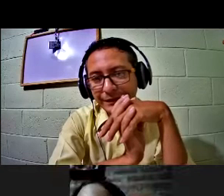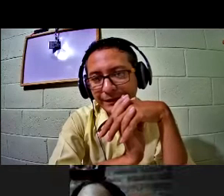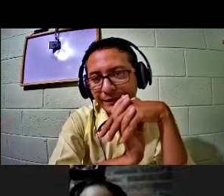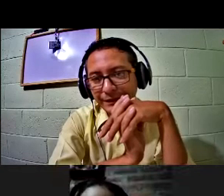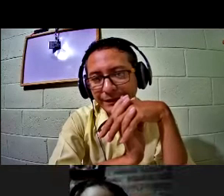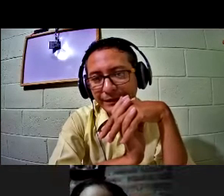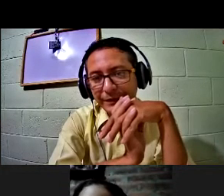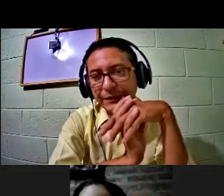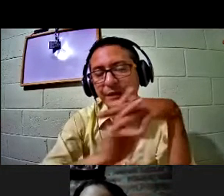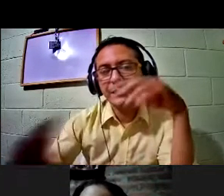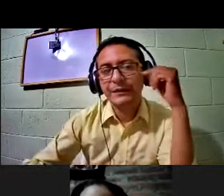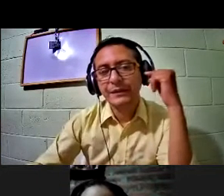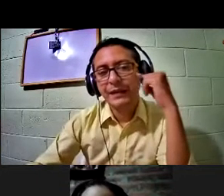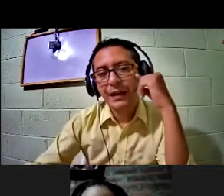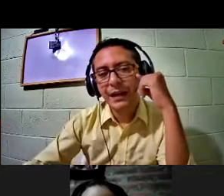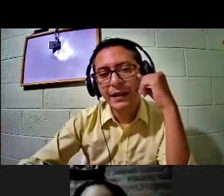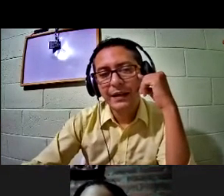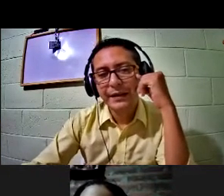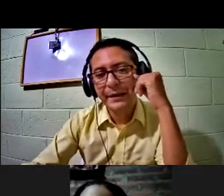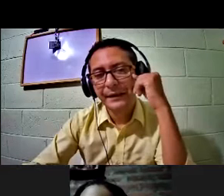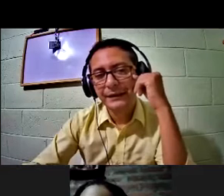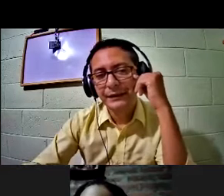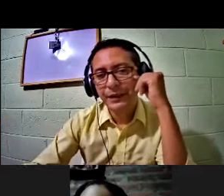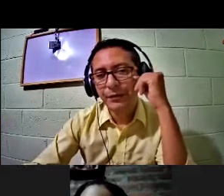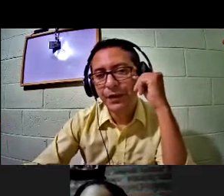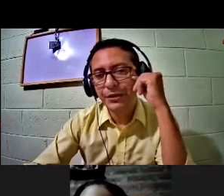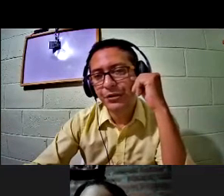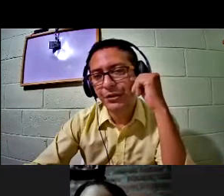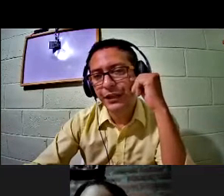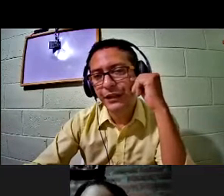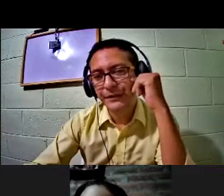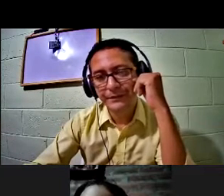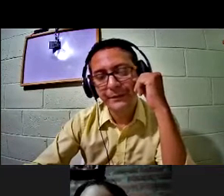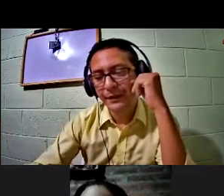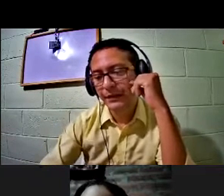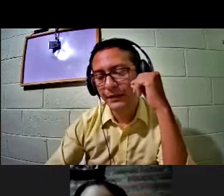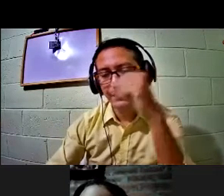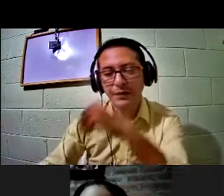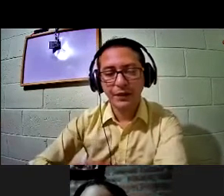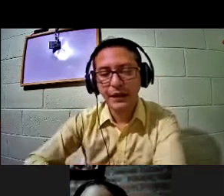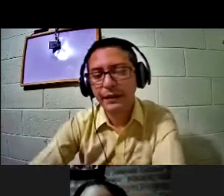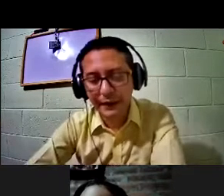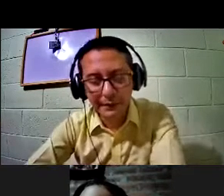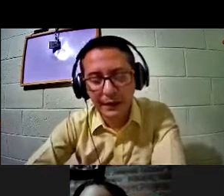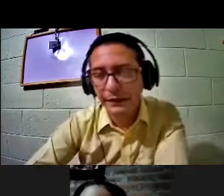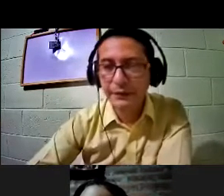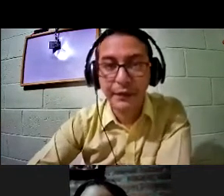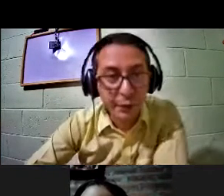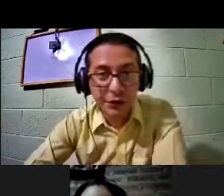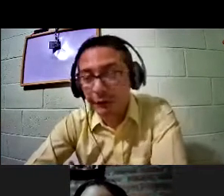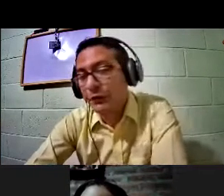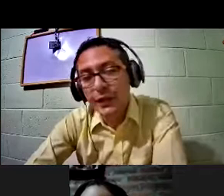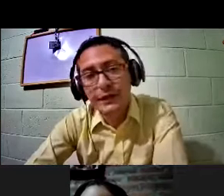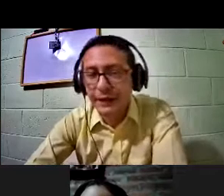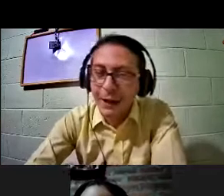Hi, Mr. Good evening. Good evening, everybody. How are you today? Thank you. Okay, tell me, the